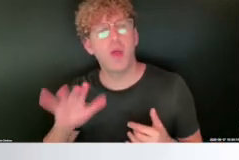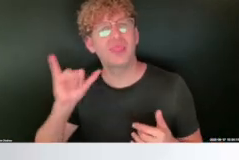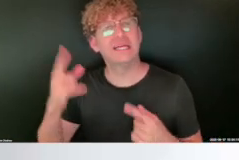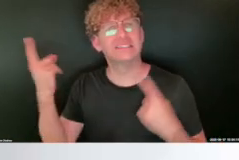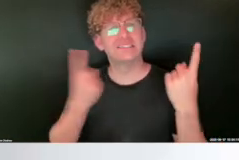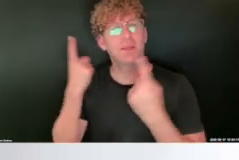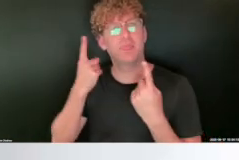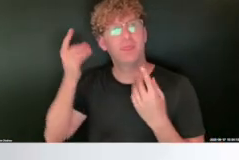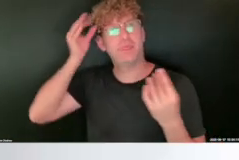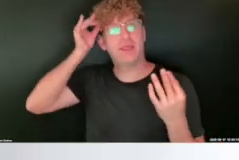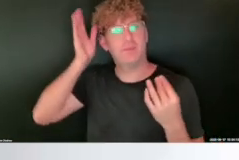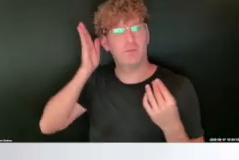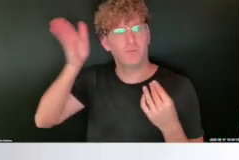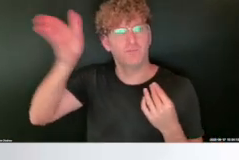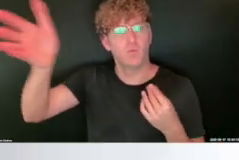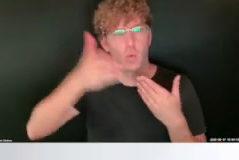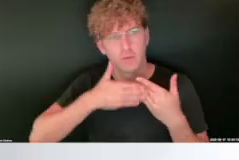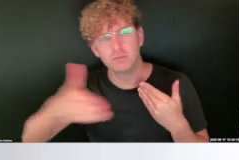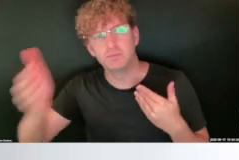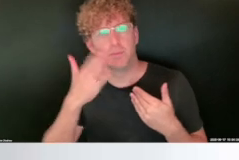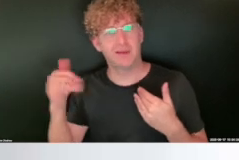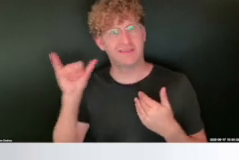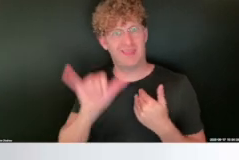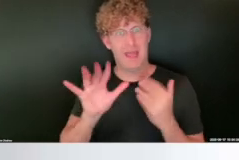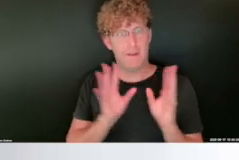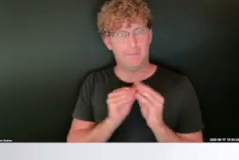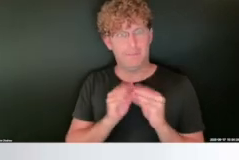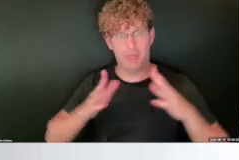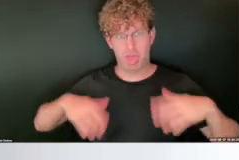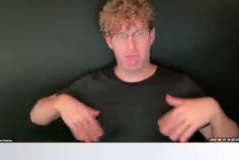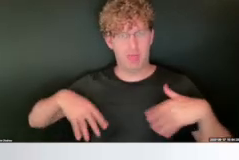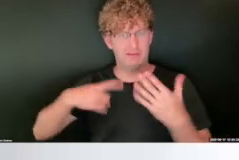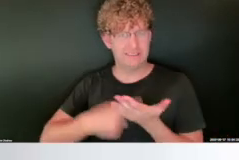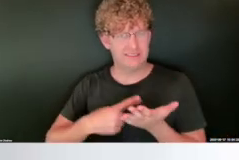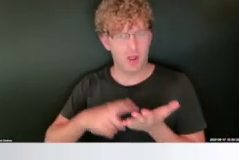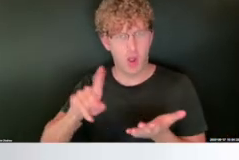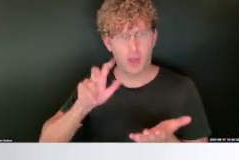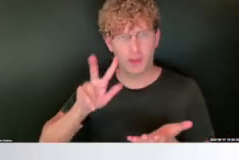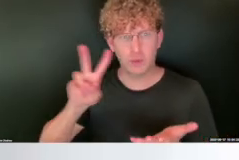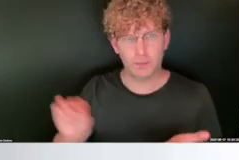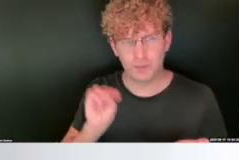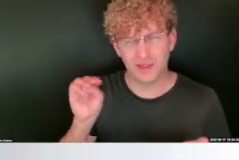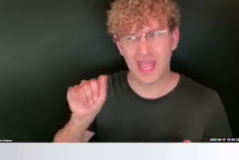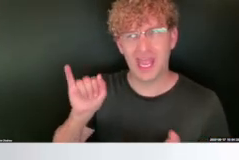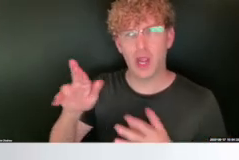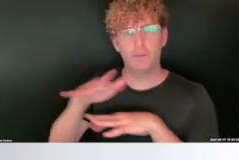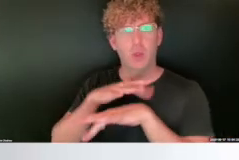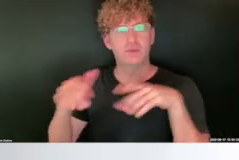that meeting they hadn't talked about the $132 million from the Air Pollution Control Fund. They'd only talked about sort of they're expecting money